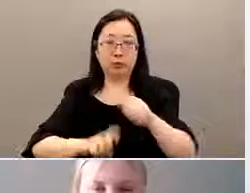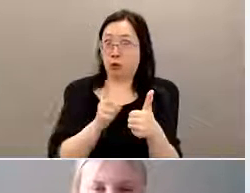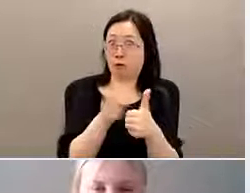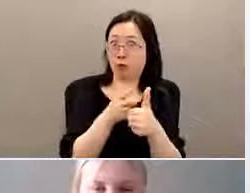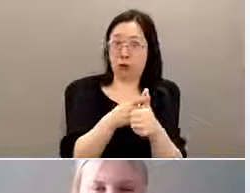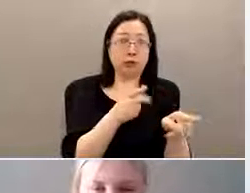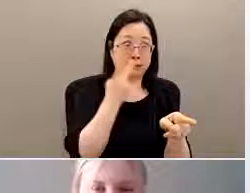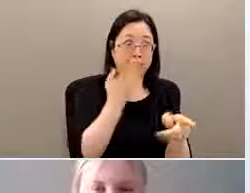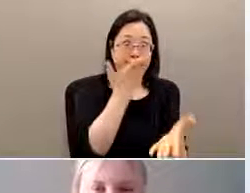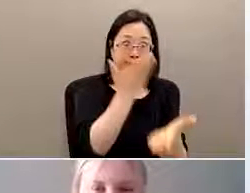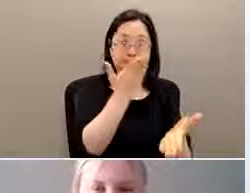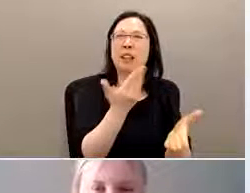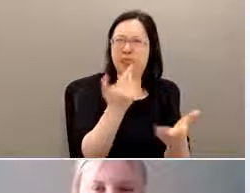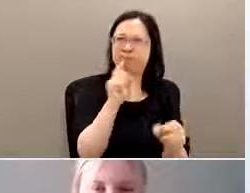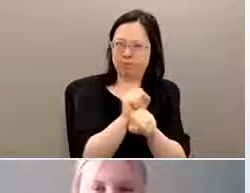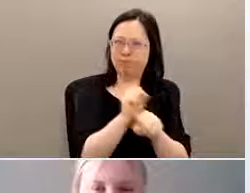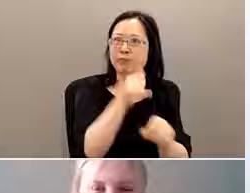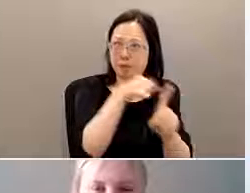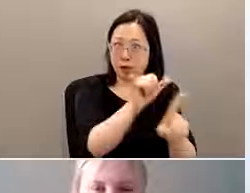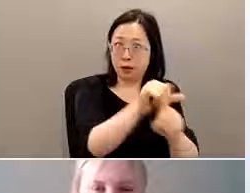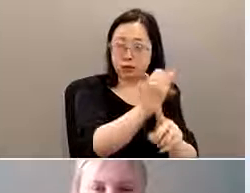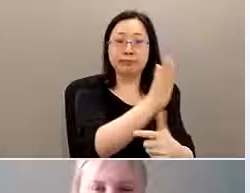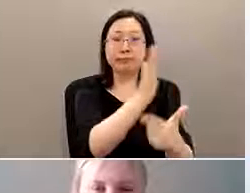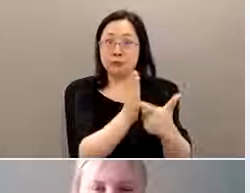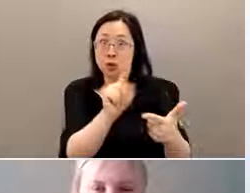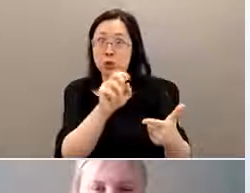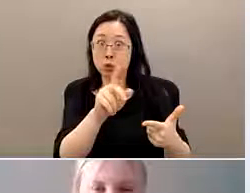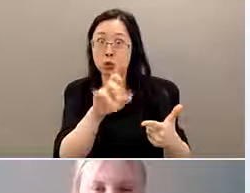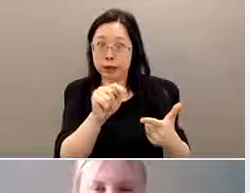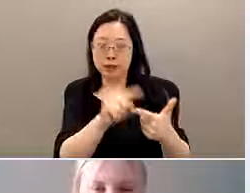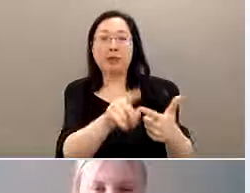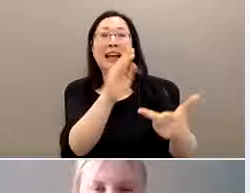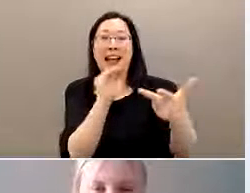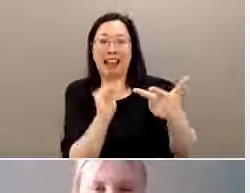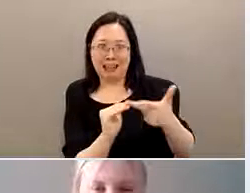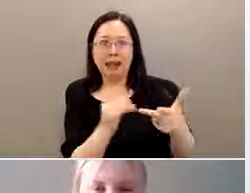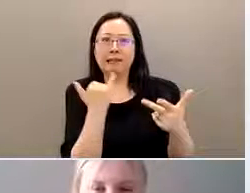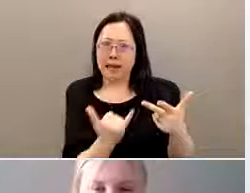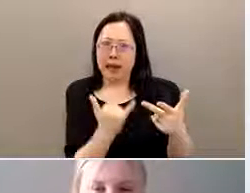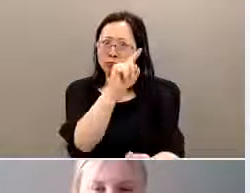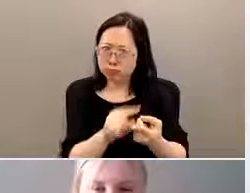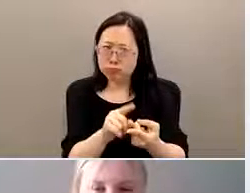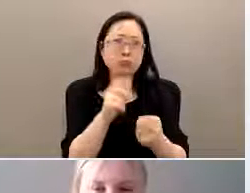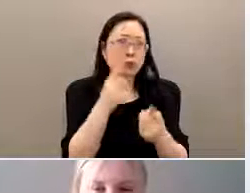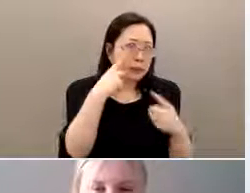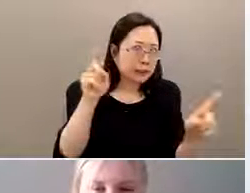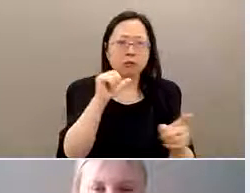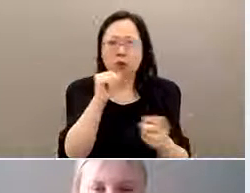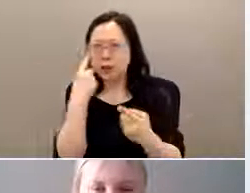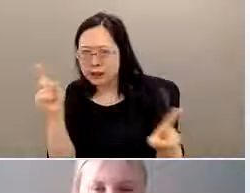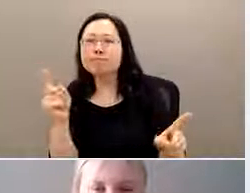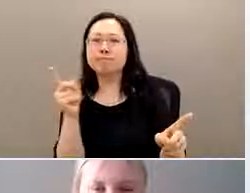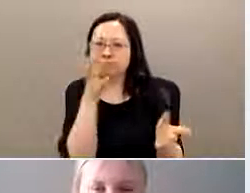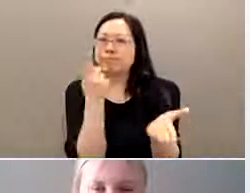reduced because of these strategies, and also how can it be improved. So we're going to